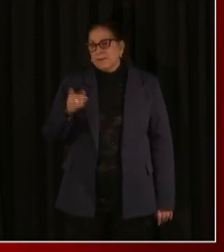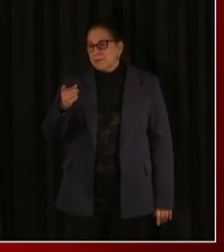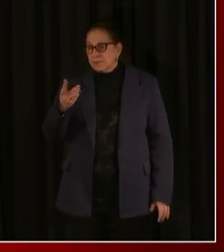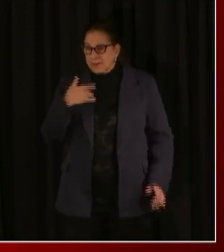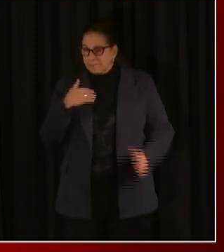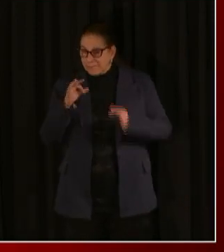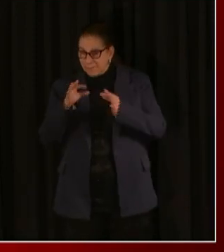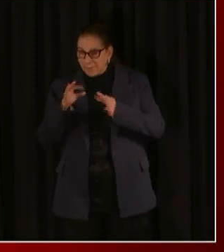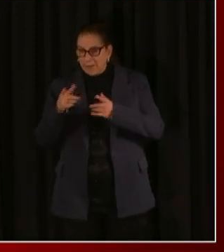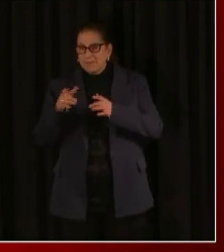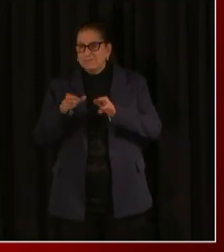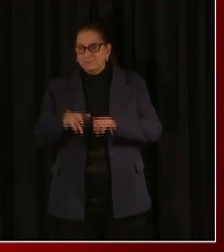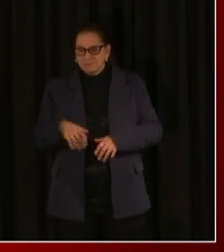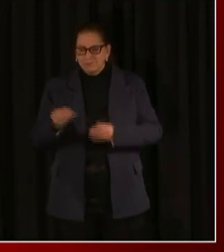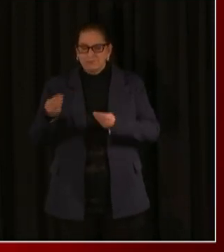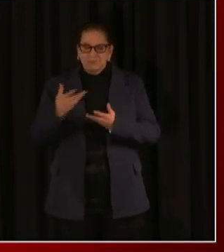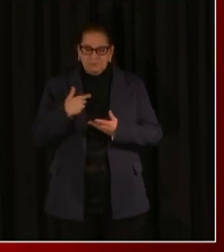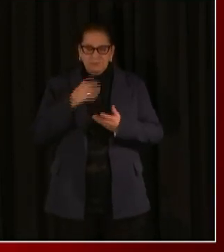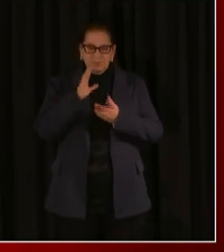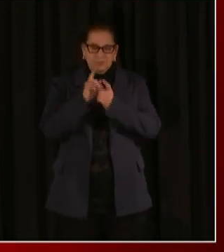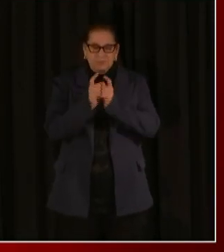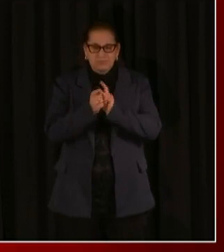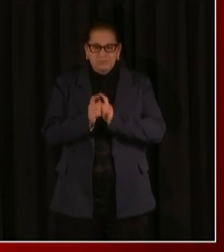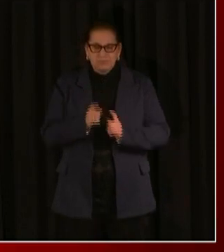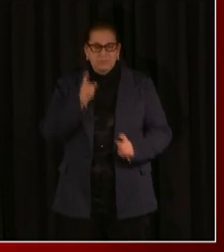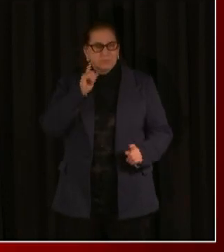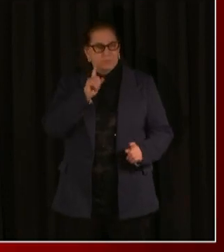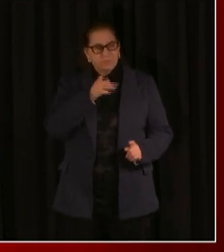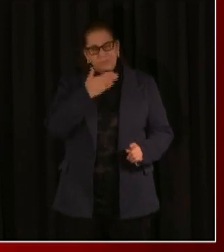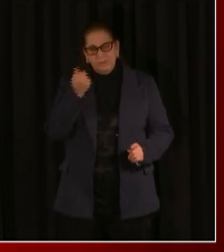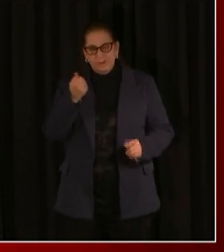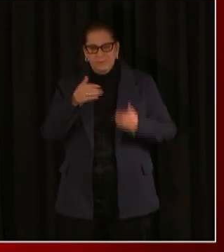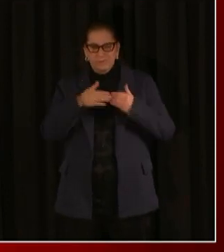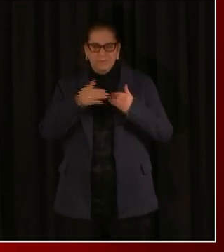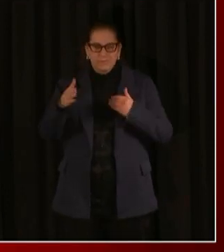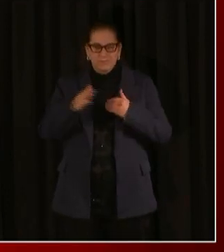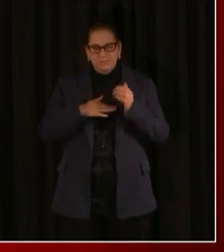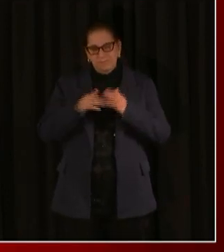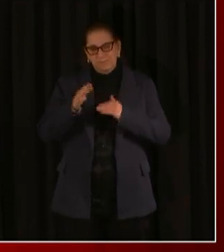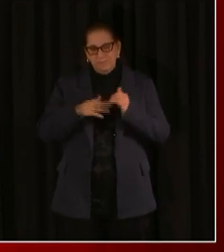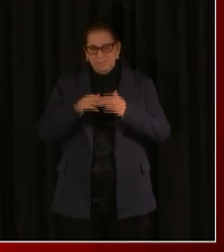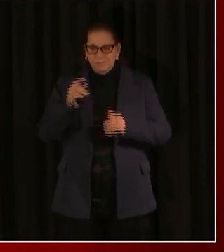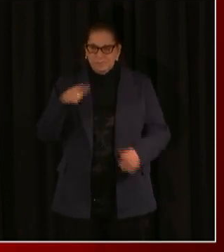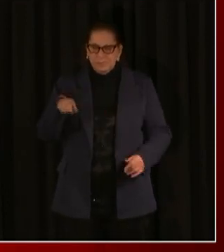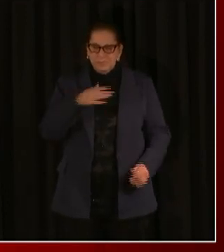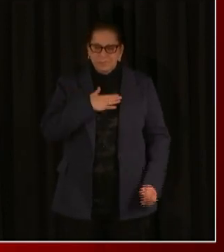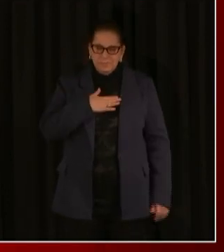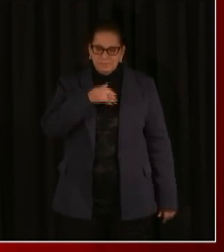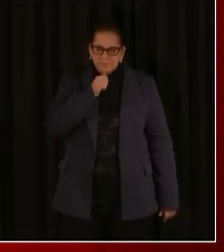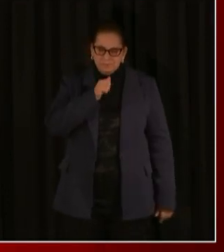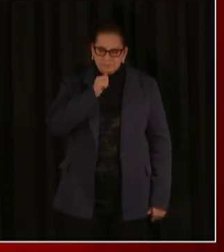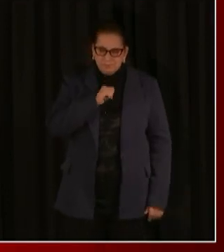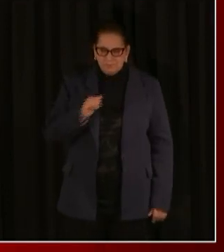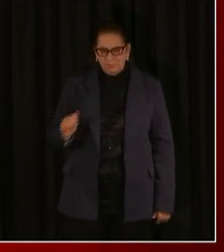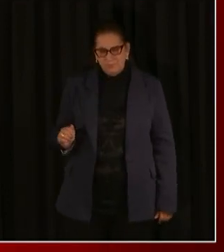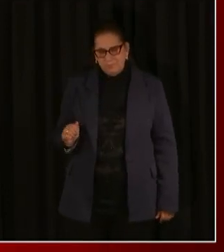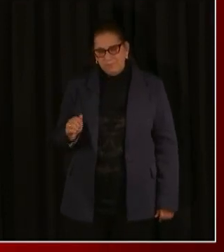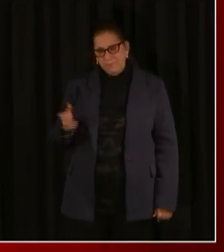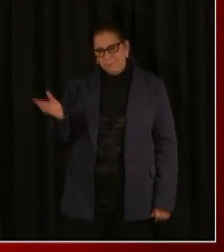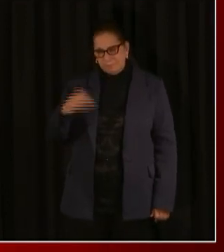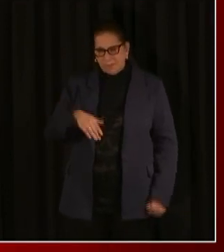the time so that it'll be more convenient for other folks. But we do ask that people just continue to come back and really work with us.